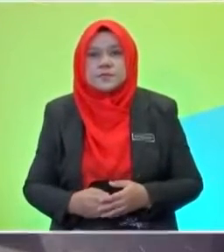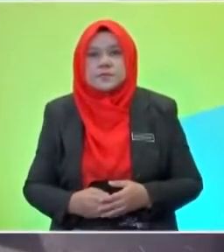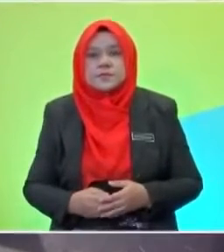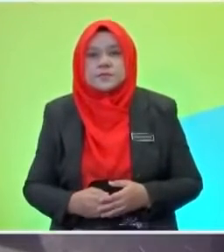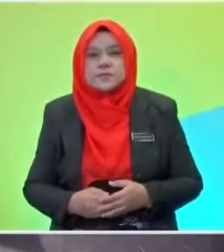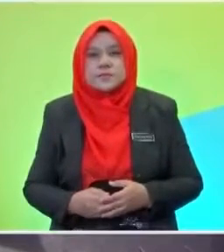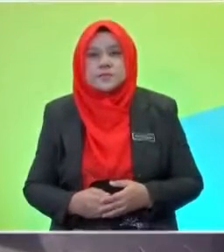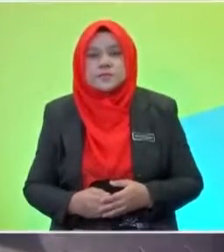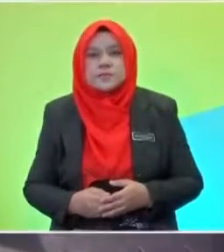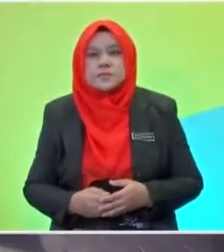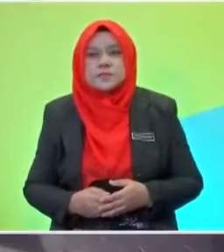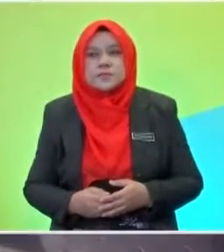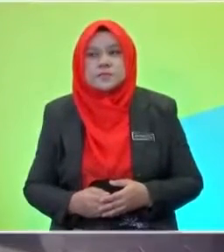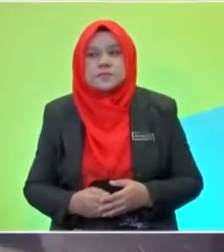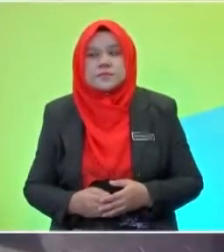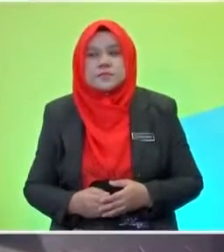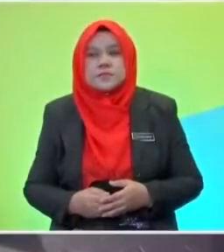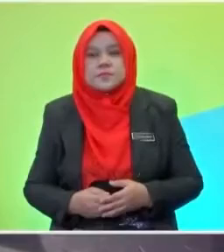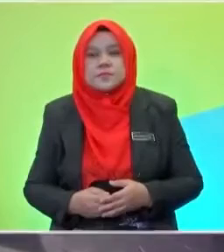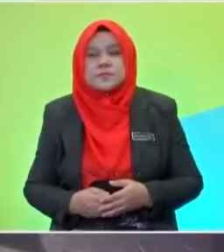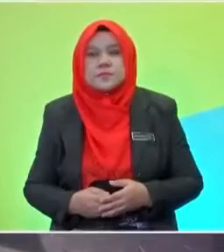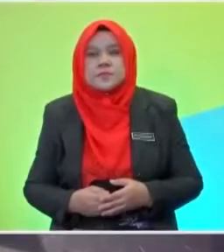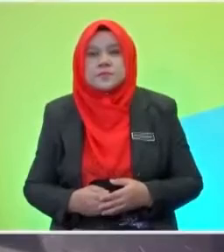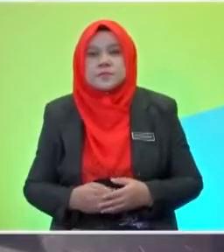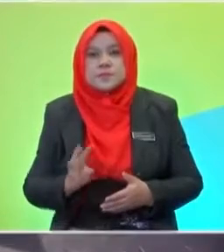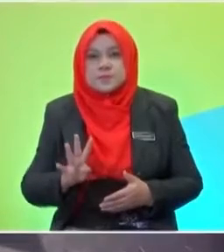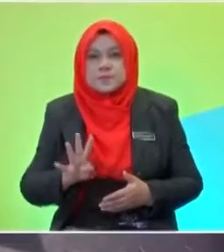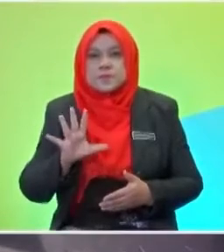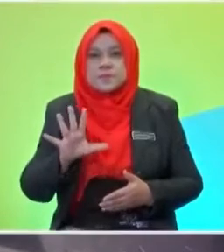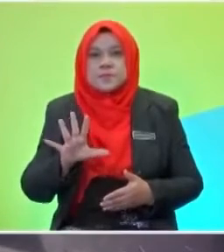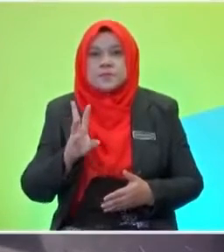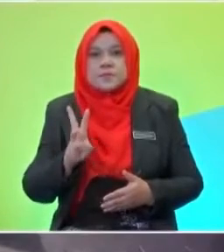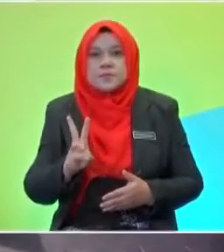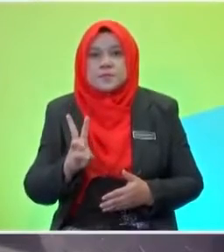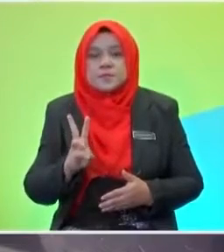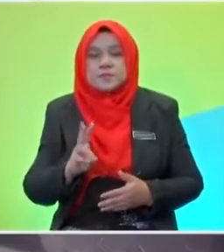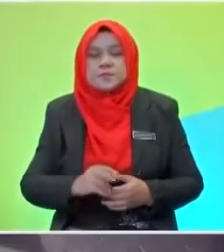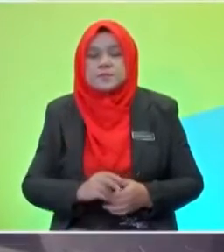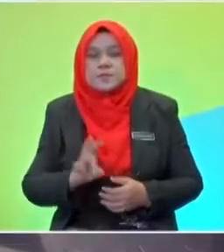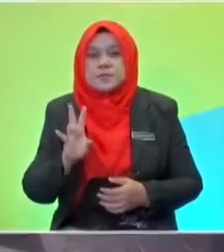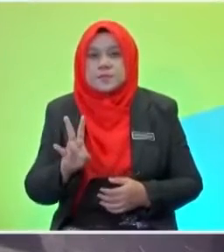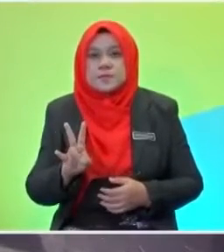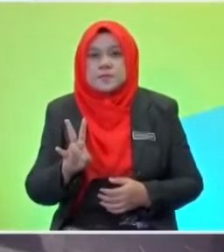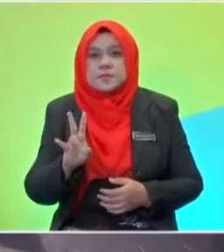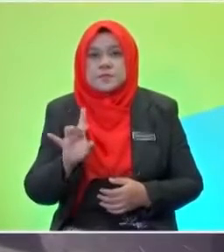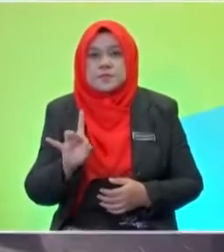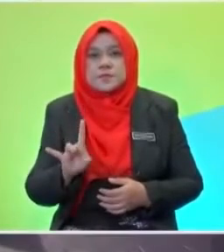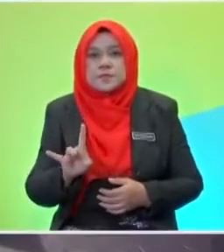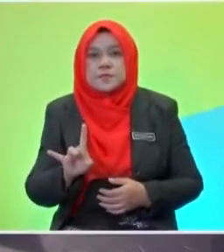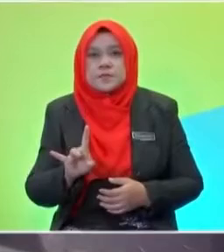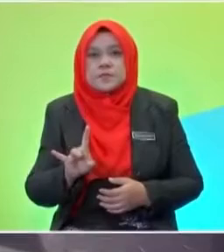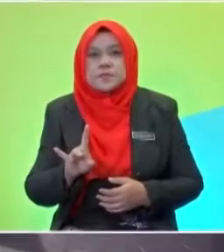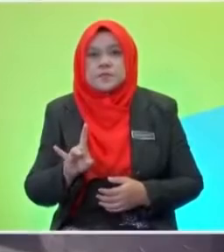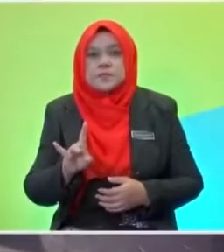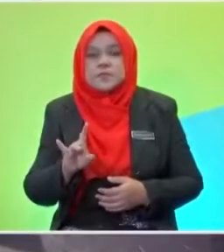right. 9 each pupil. 3. All right. 4, 5, 6, 7.